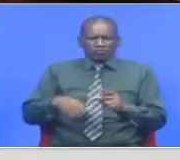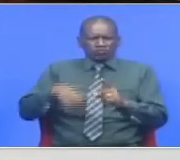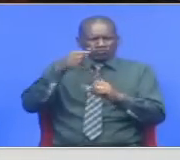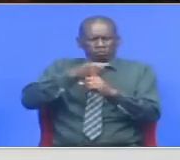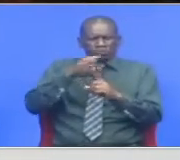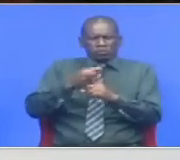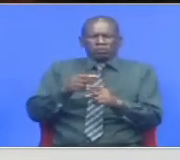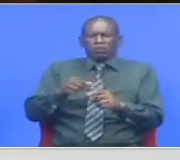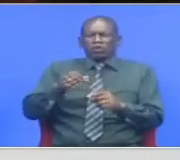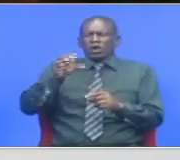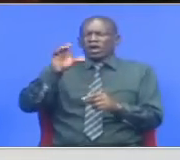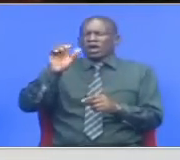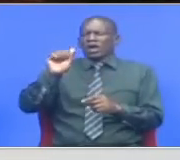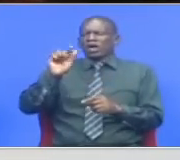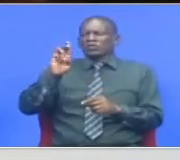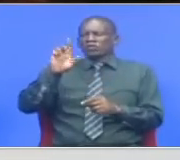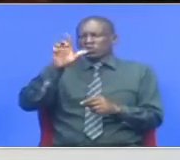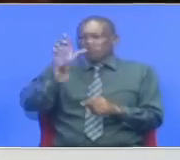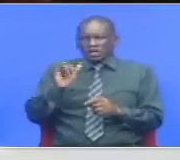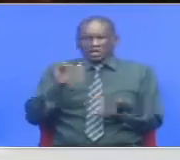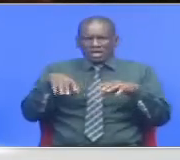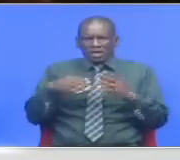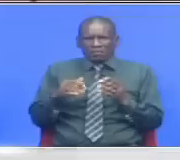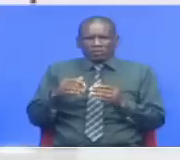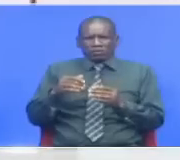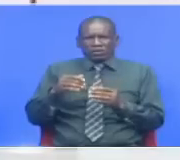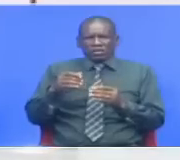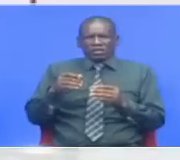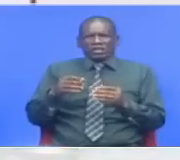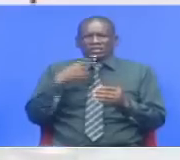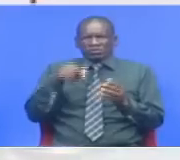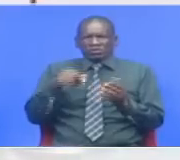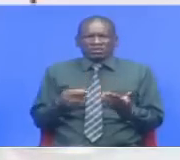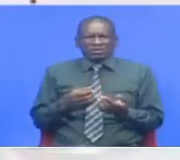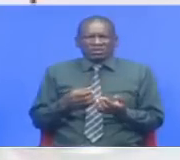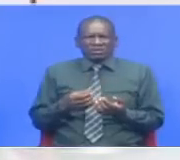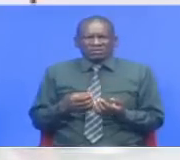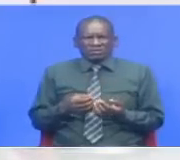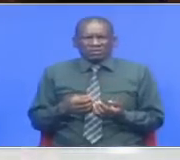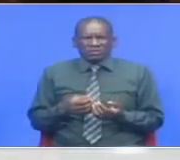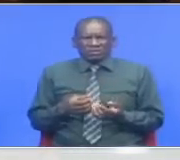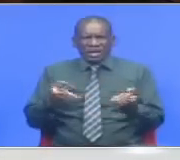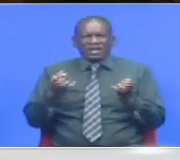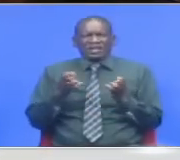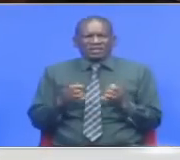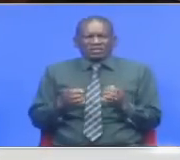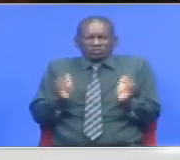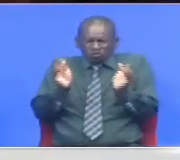his road, he says he doesn't sweat the small stuff. I don't need to lobby for that small road.